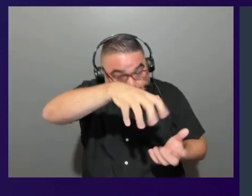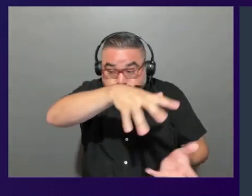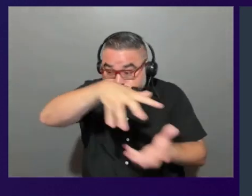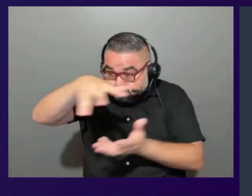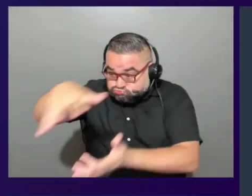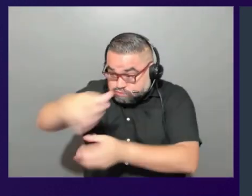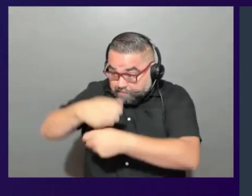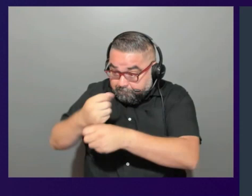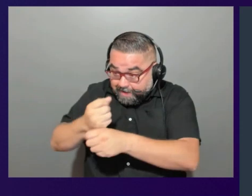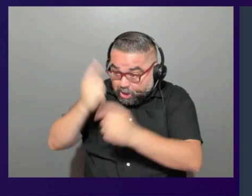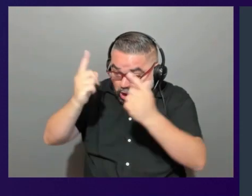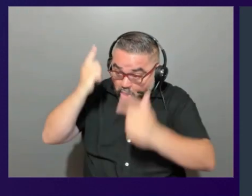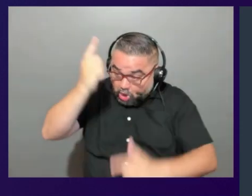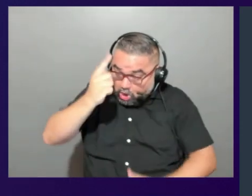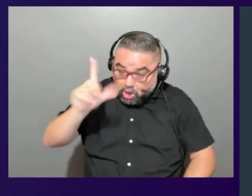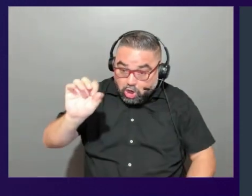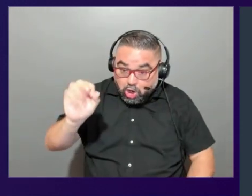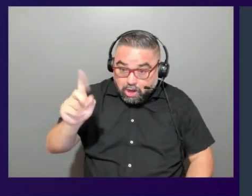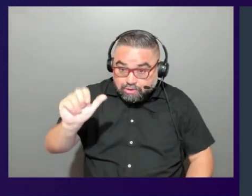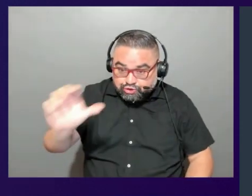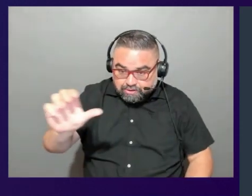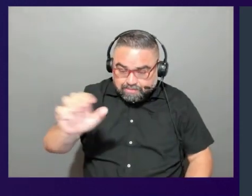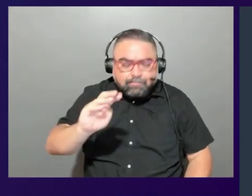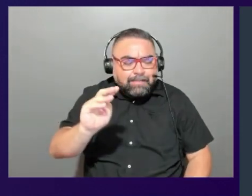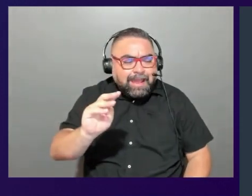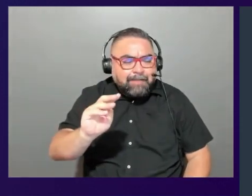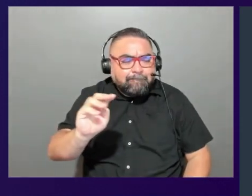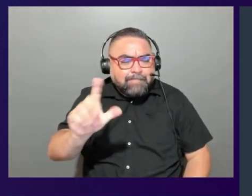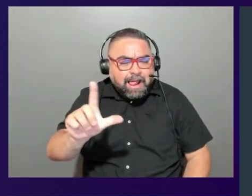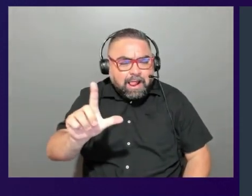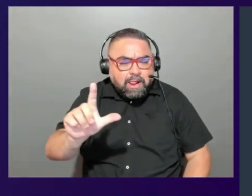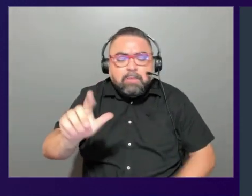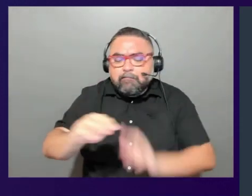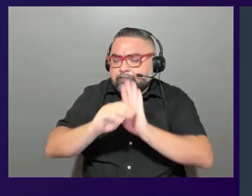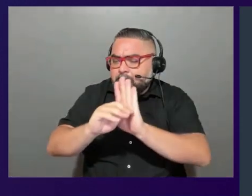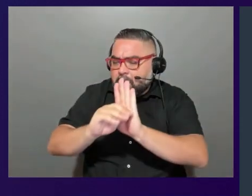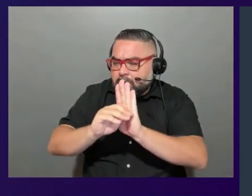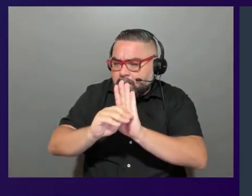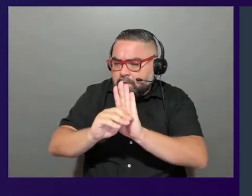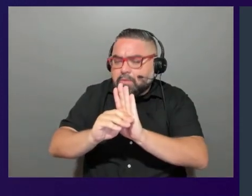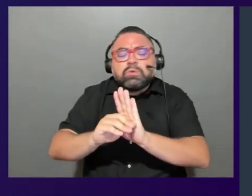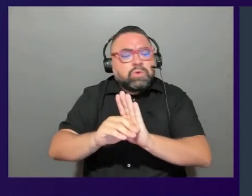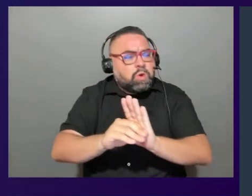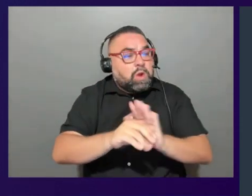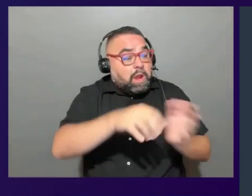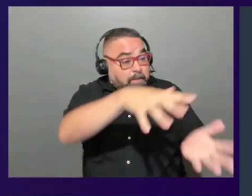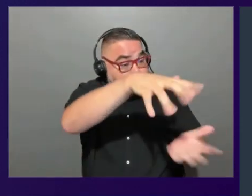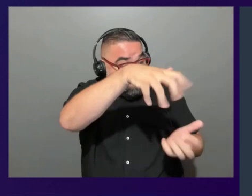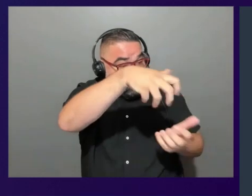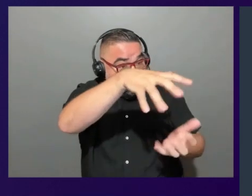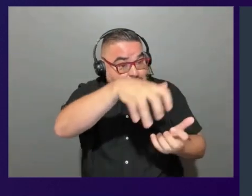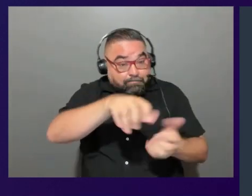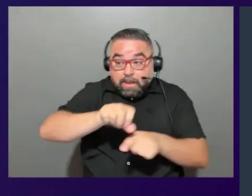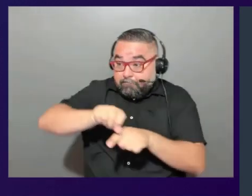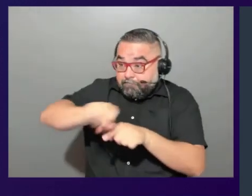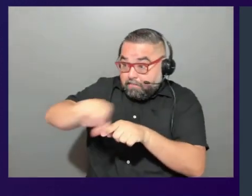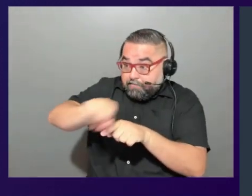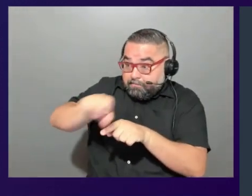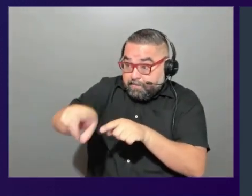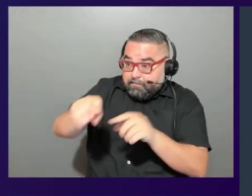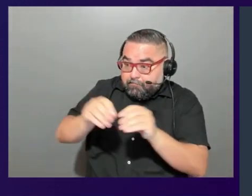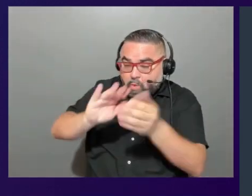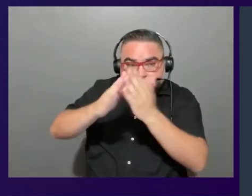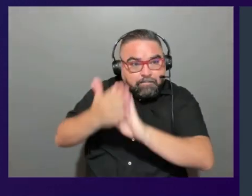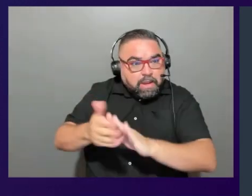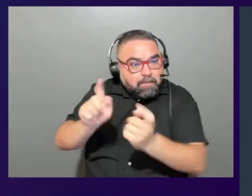model. ML models use historical data as input to predict new output values and become more effective and accurate as you